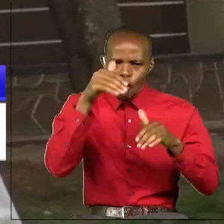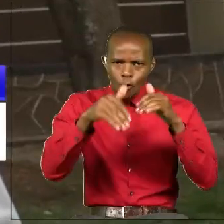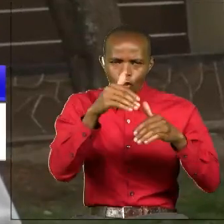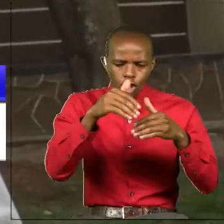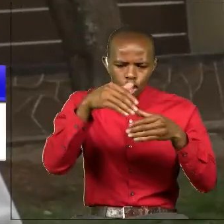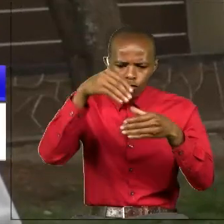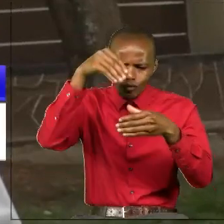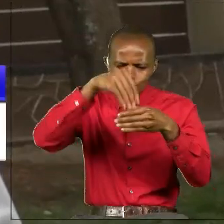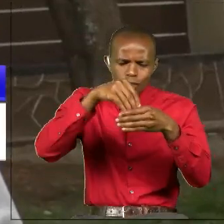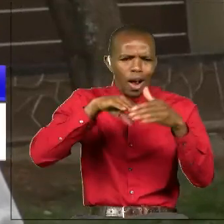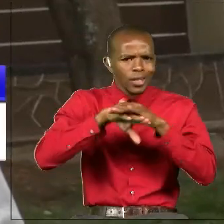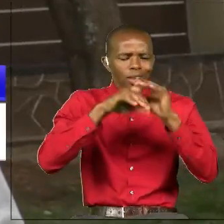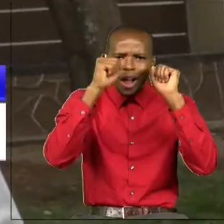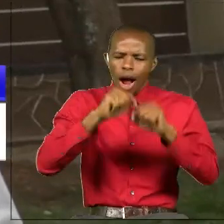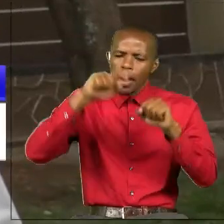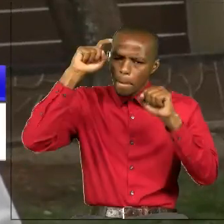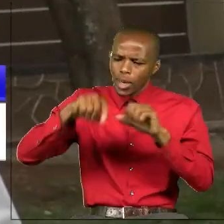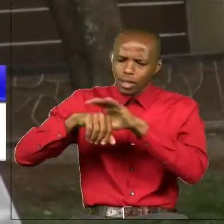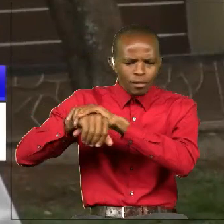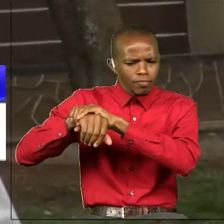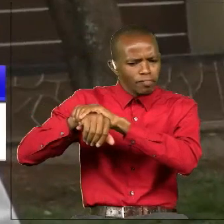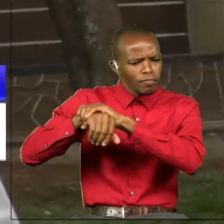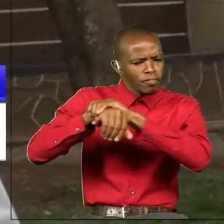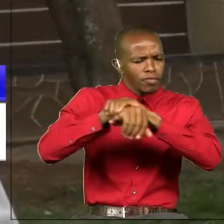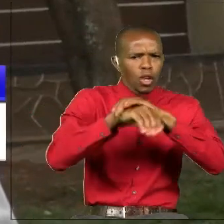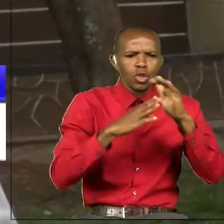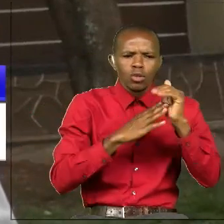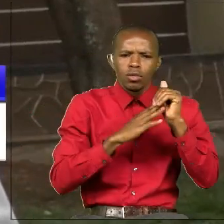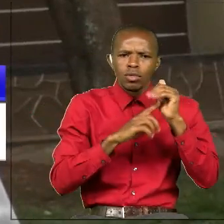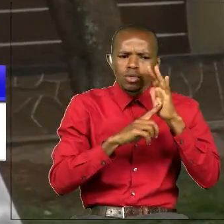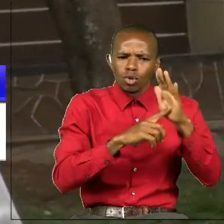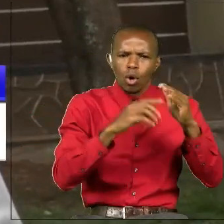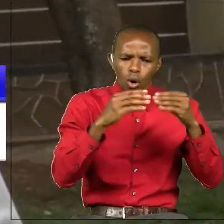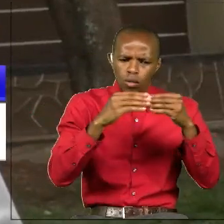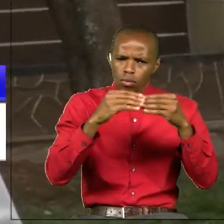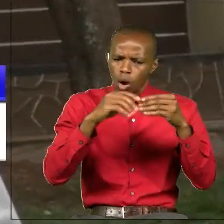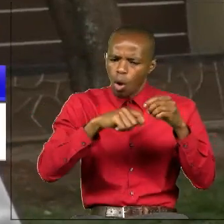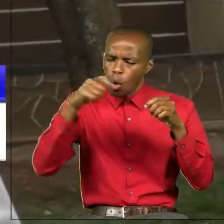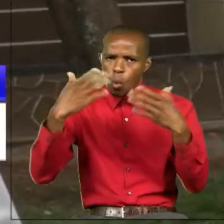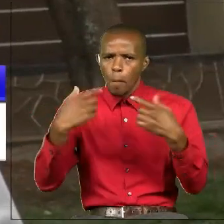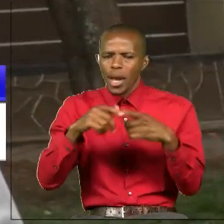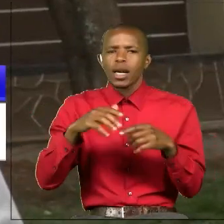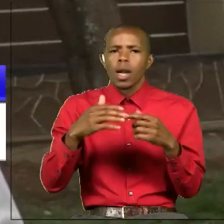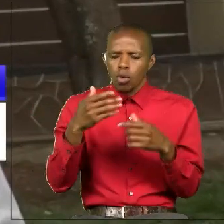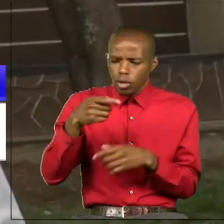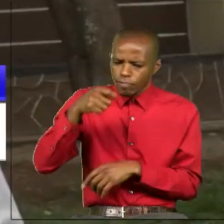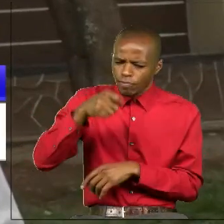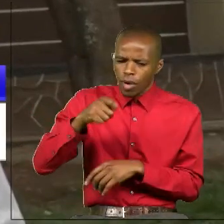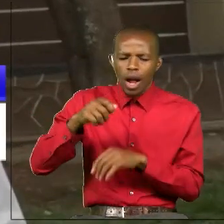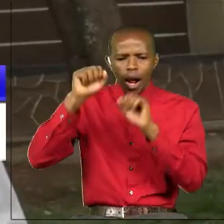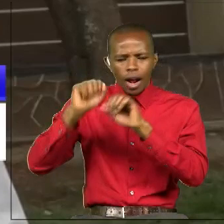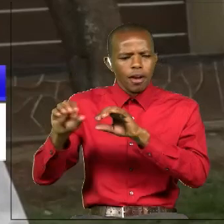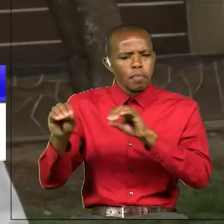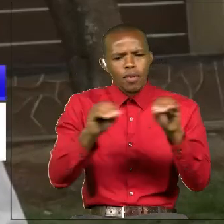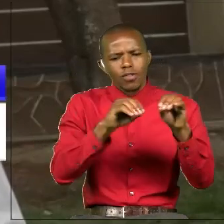voting booths, lazima ushikwe mkono uoneshwe mlango iko wapi, but with this gadget at least now you can move alone,